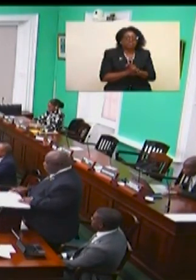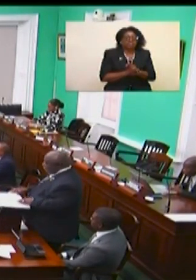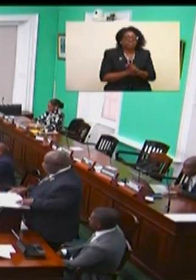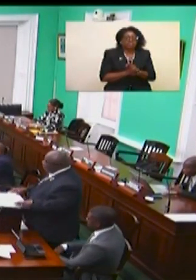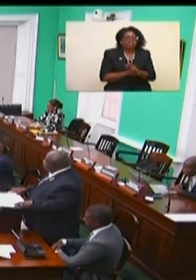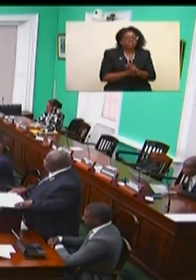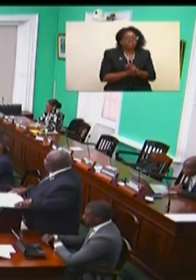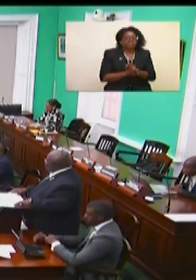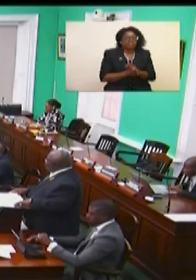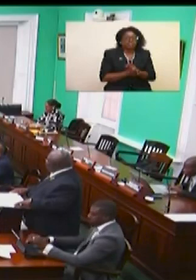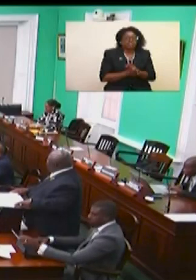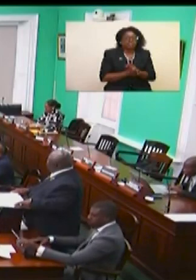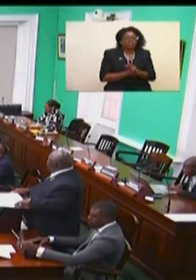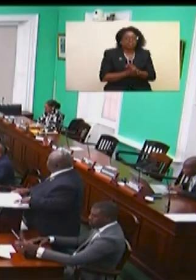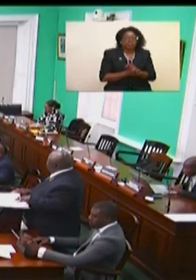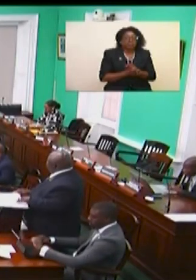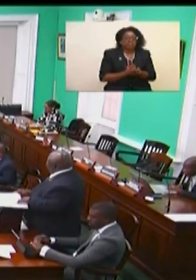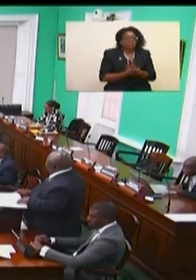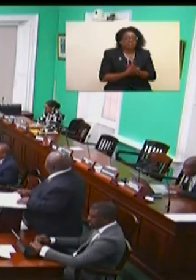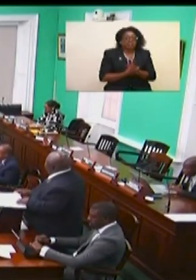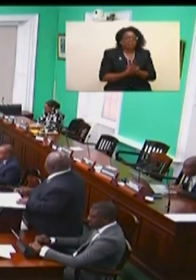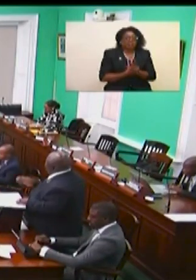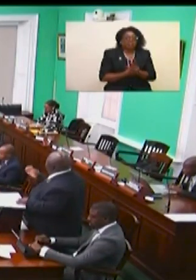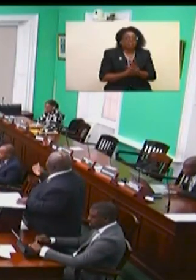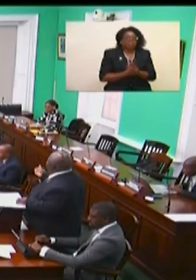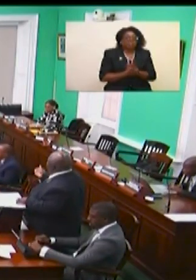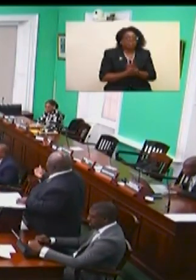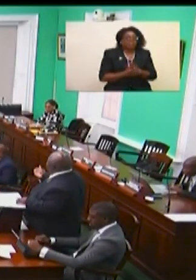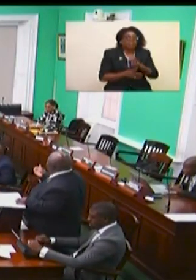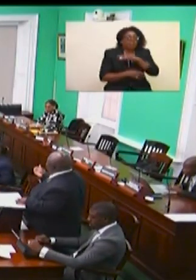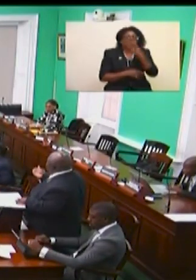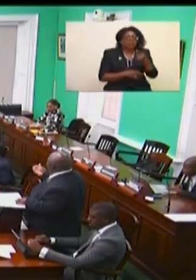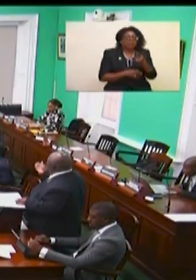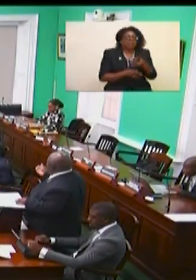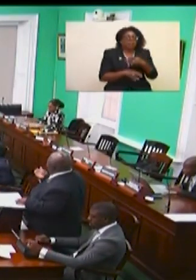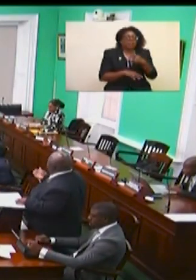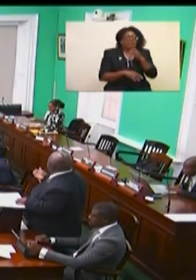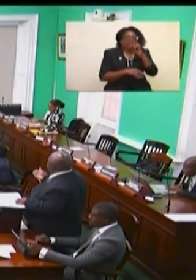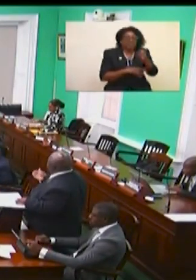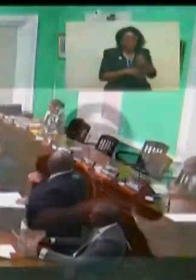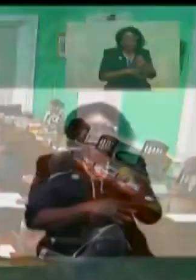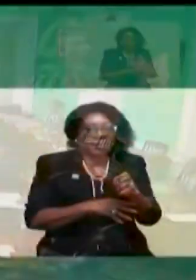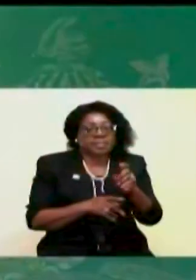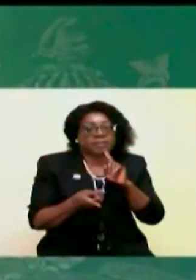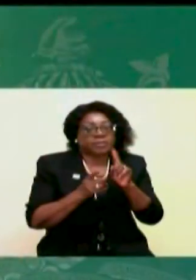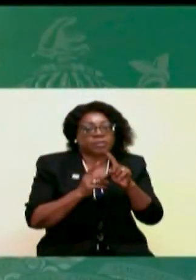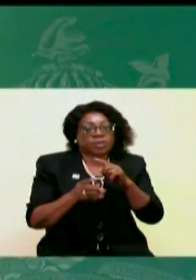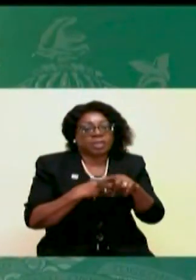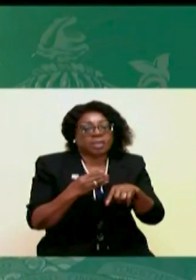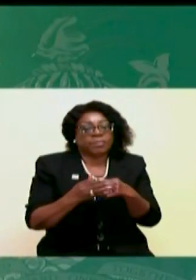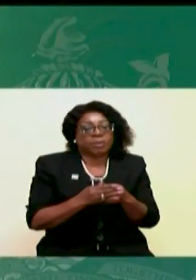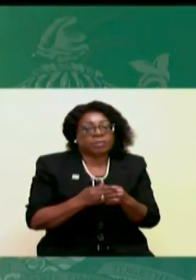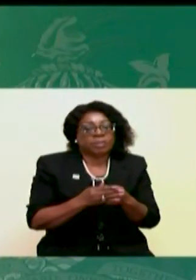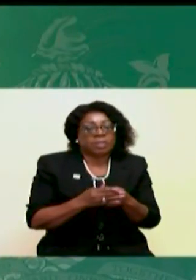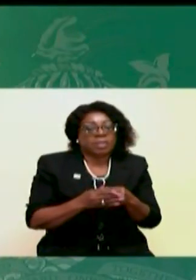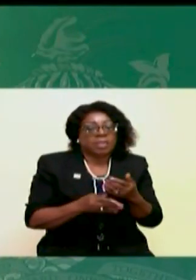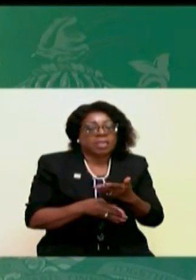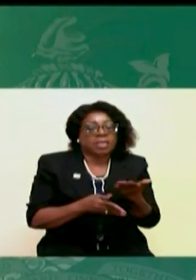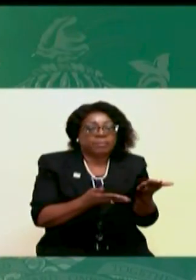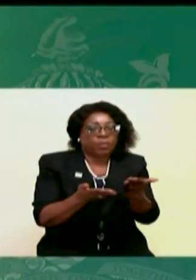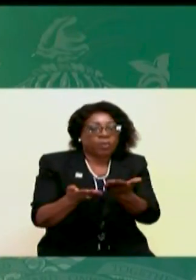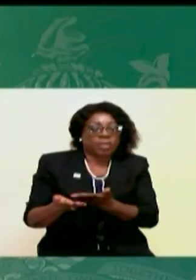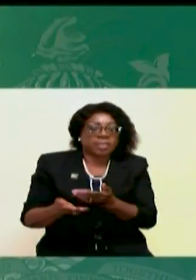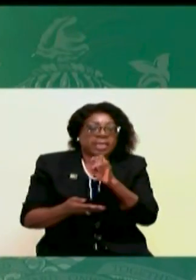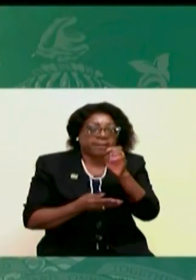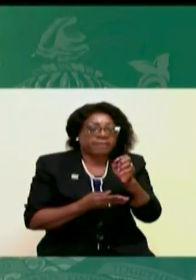Centerville stood on his feet and gave his opinion until he laid the facts that he's speaking about. I laid the evidence,